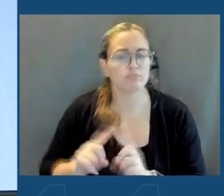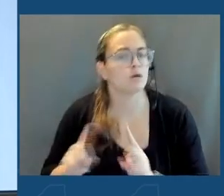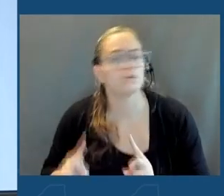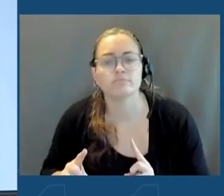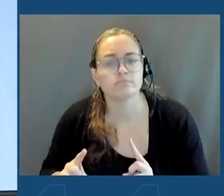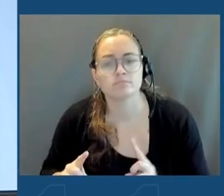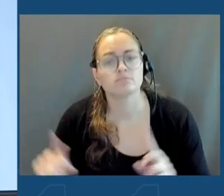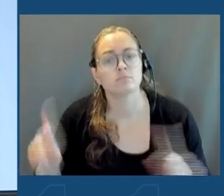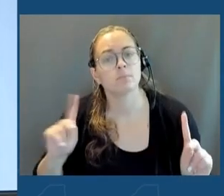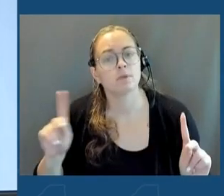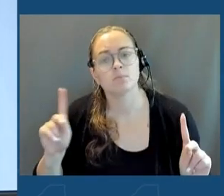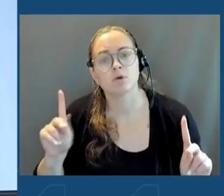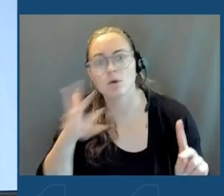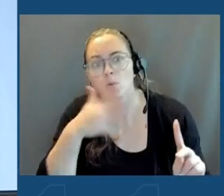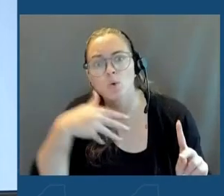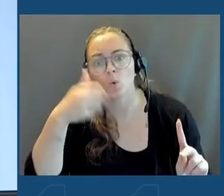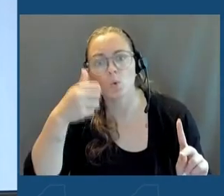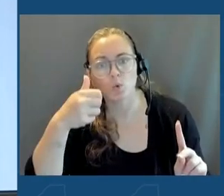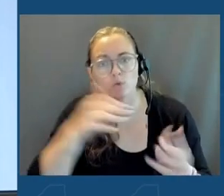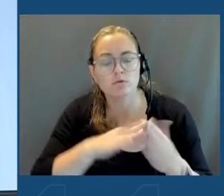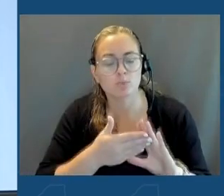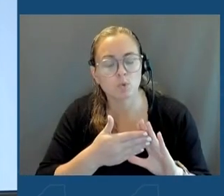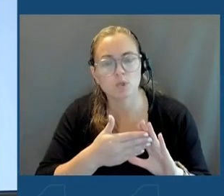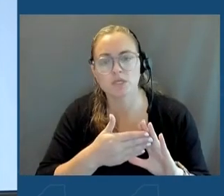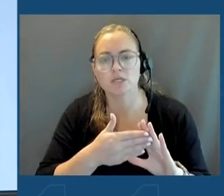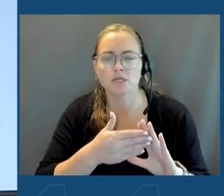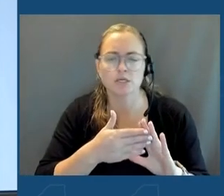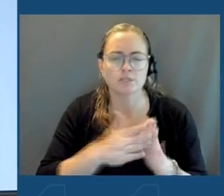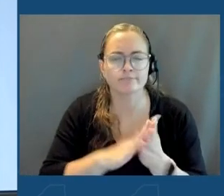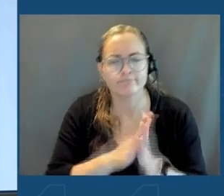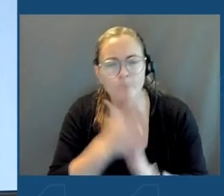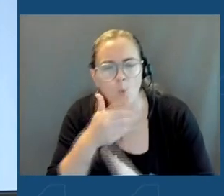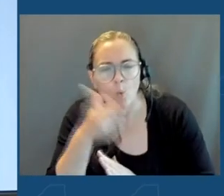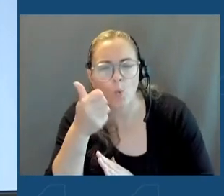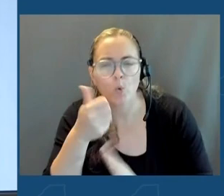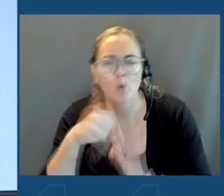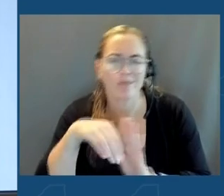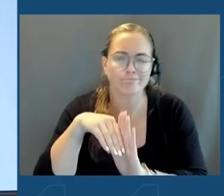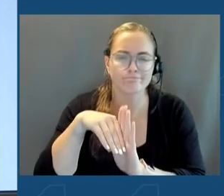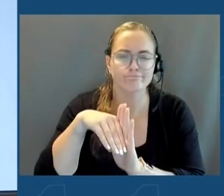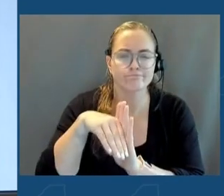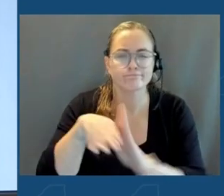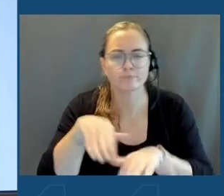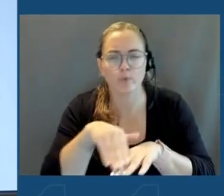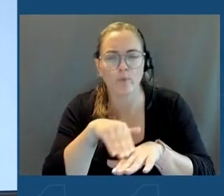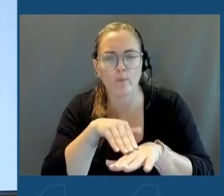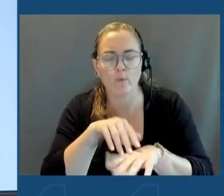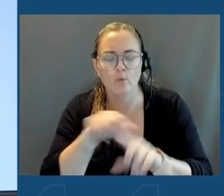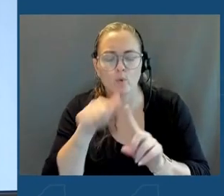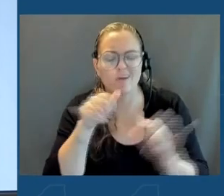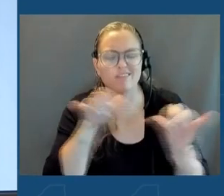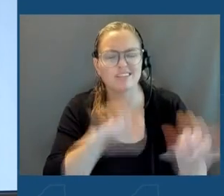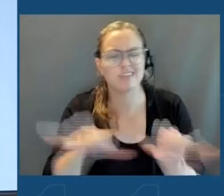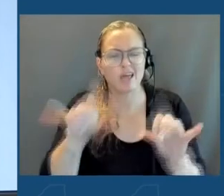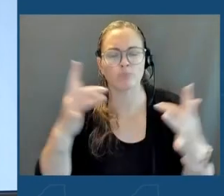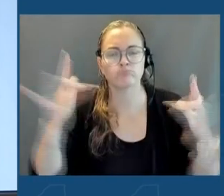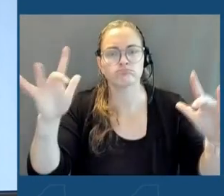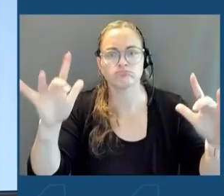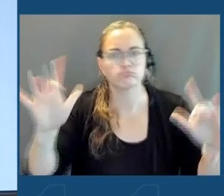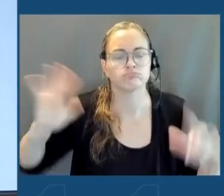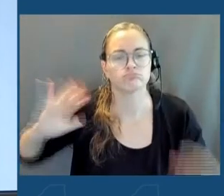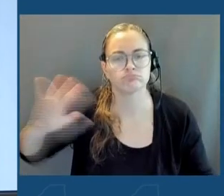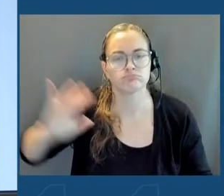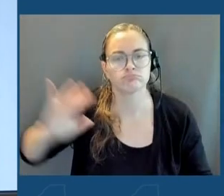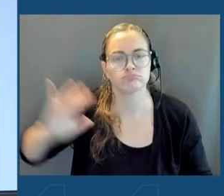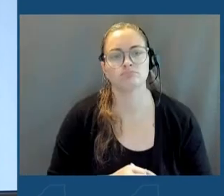people get older and as communities get older, sometimes a little bit of decline, you slow down. You don't have that same luster you once had.